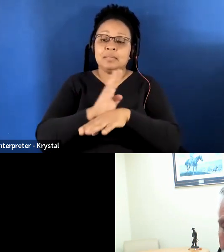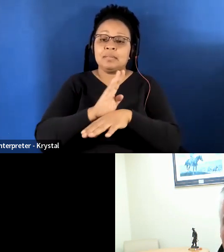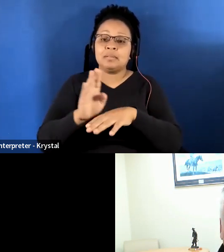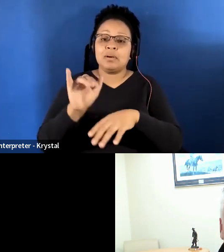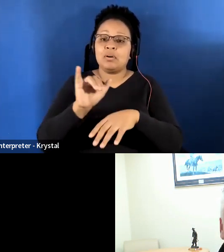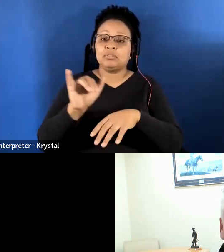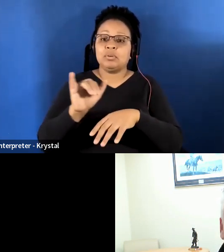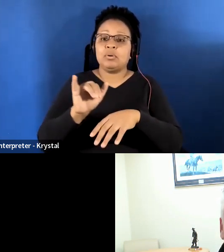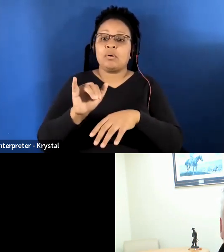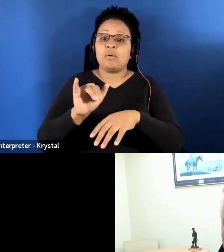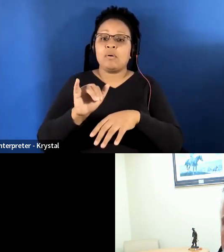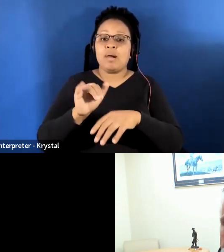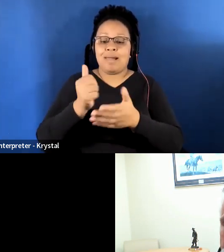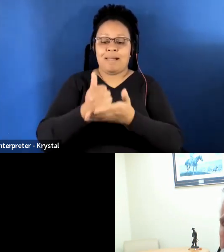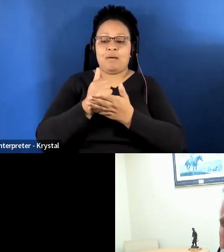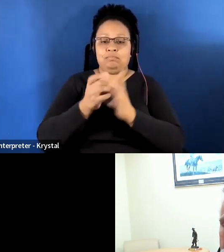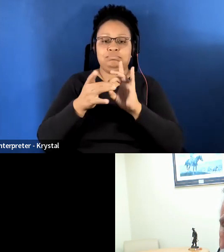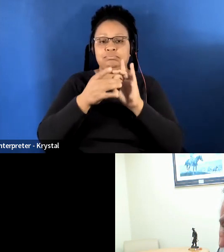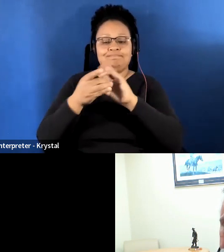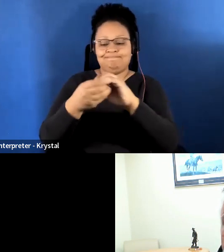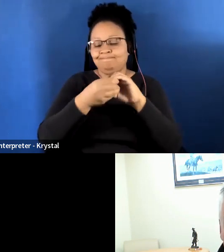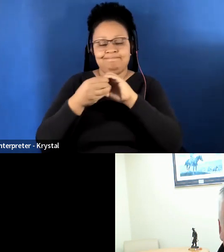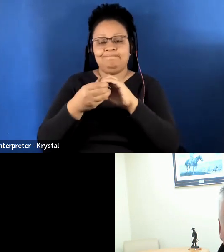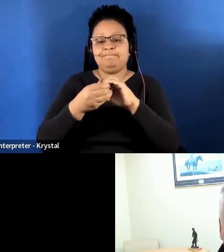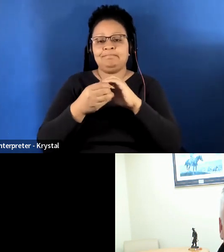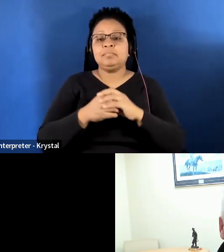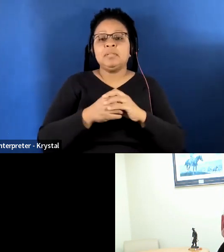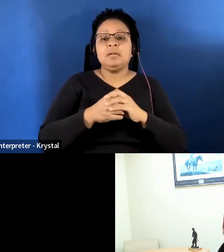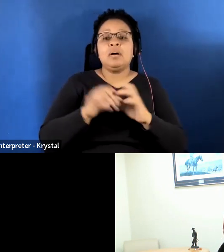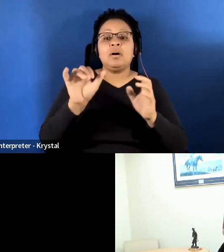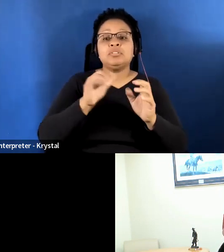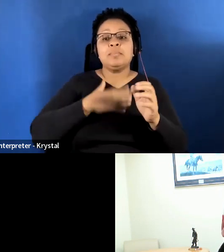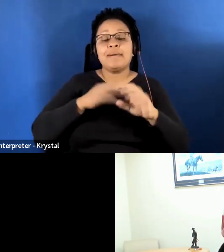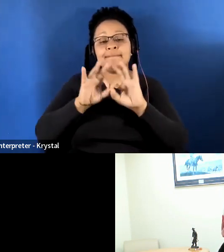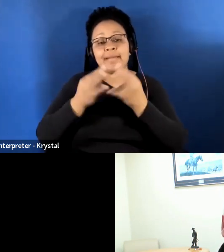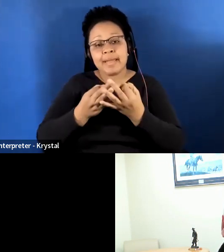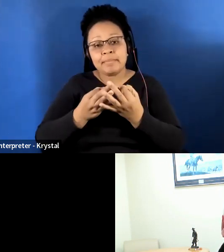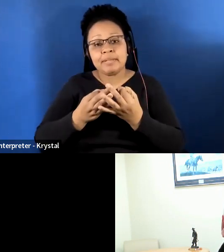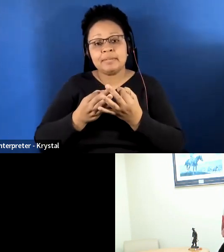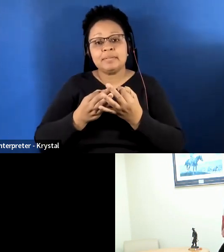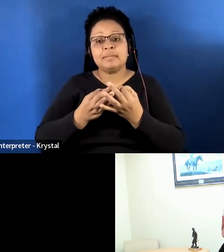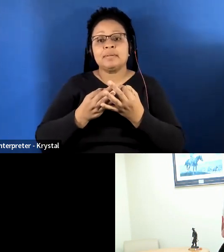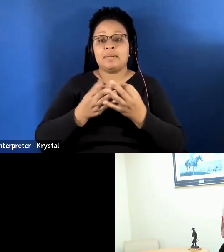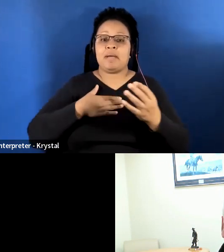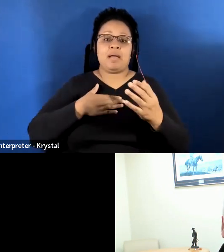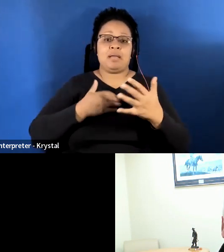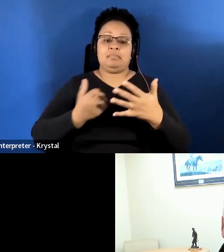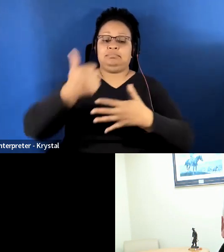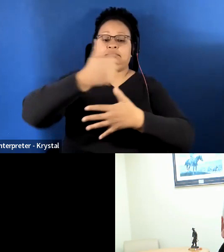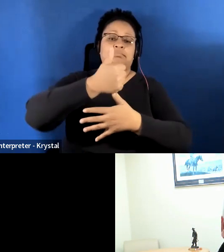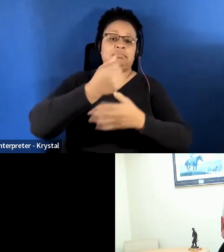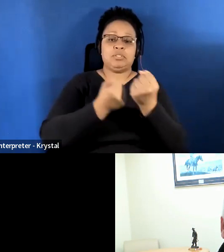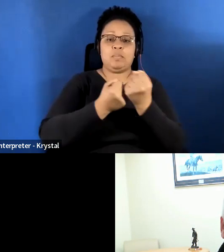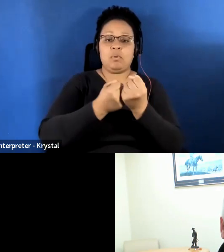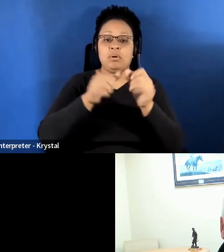also bonded us together very well. And then of course my family is probably my number 1 support